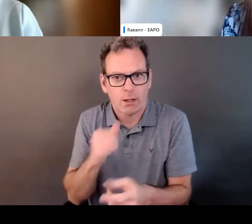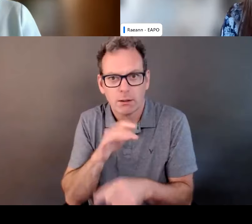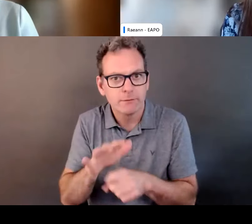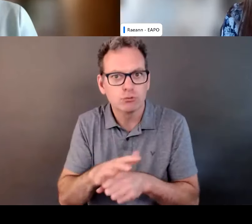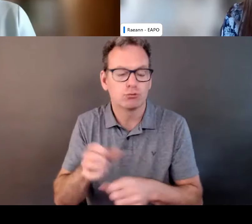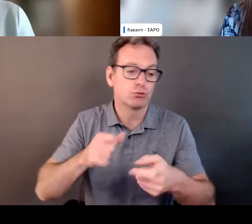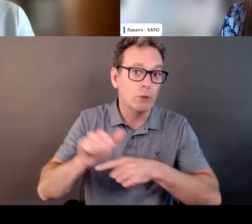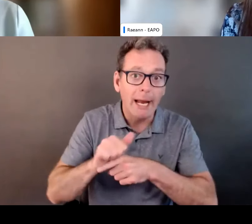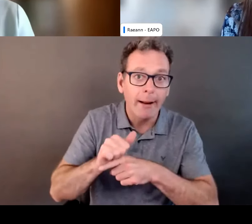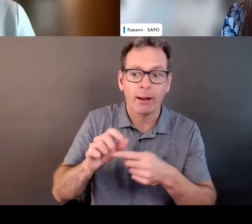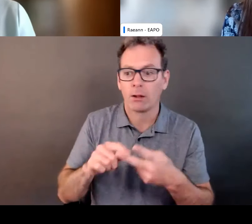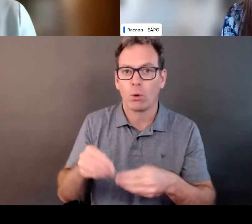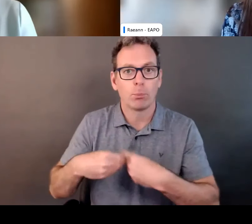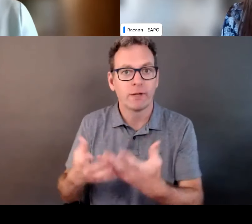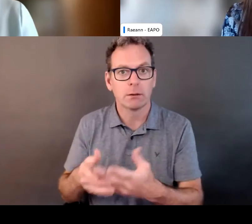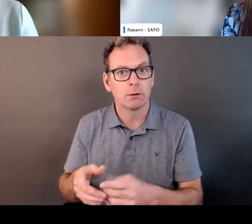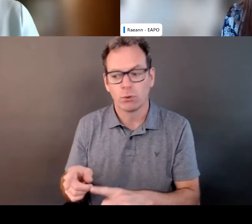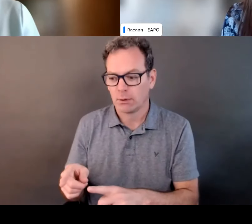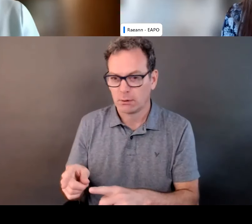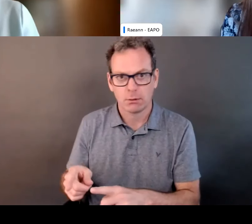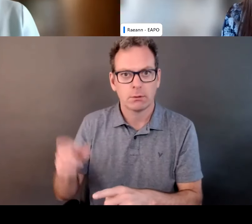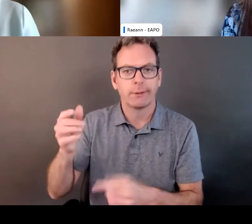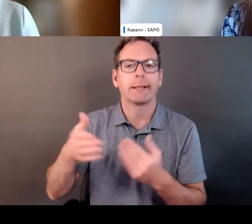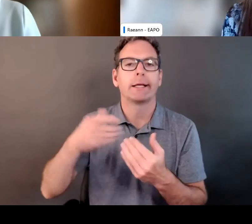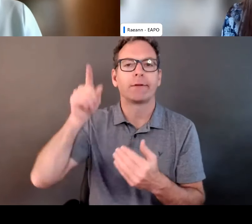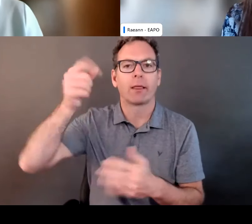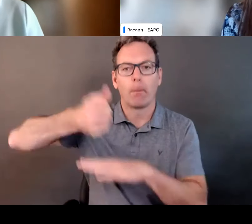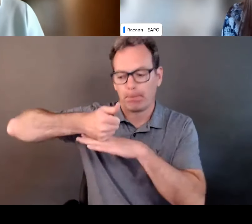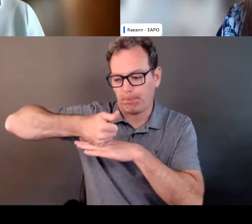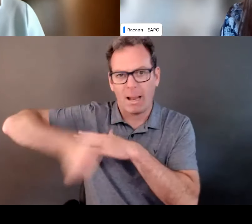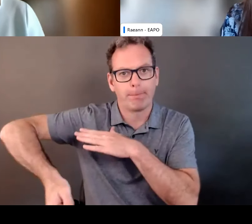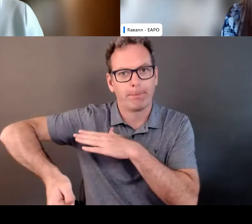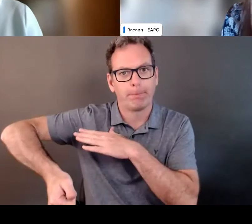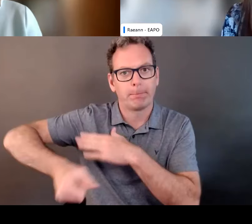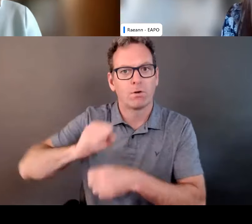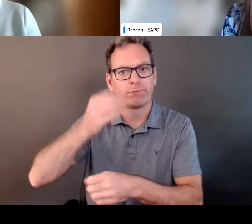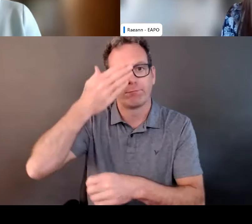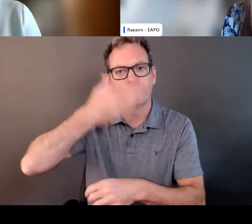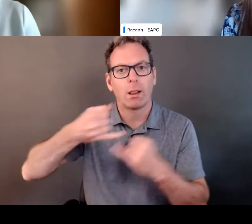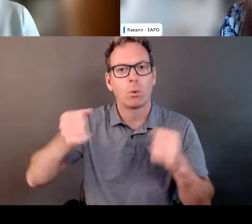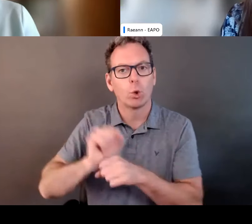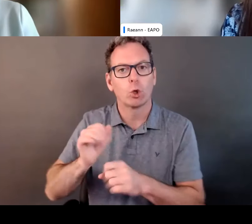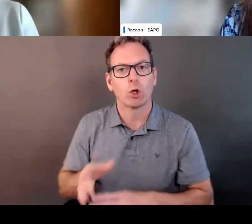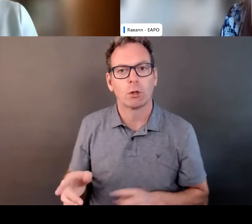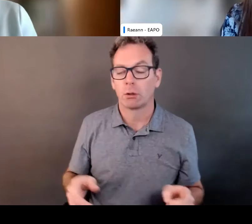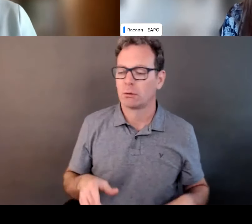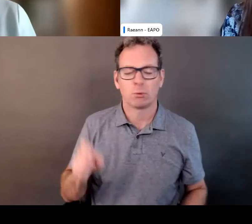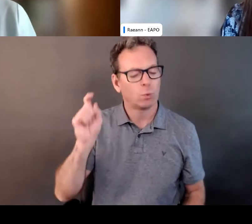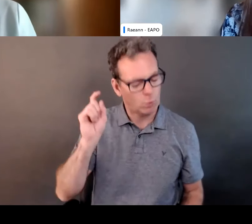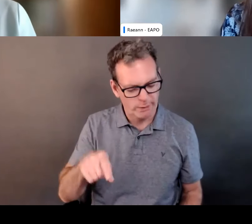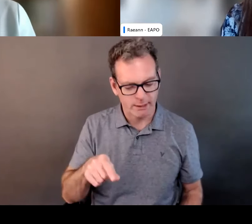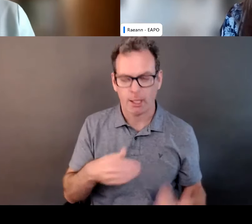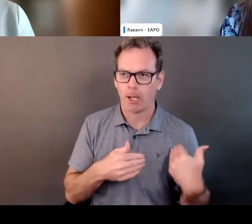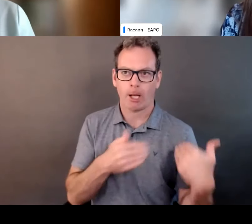believe we have to start holding administrators and owners accountable, and physicians and pharmacists